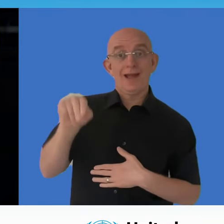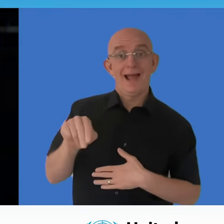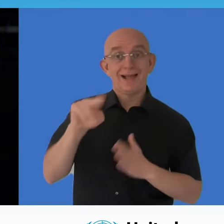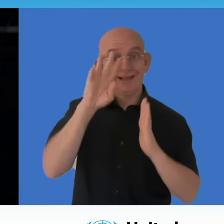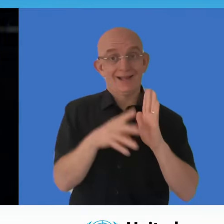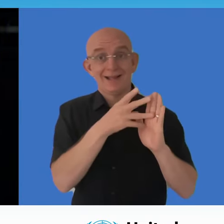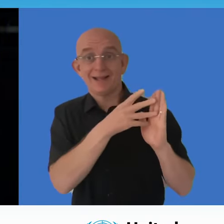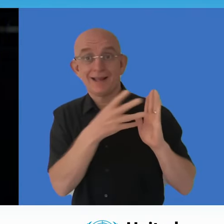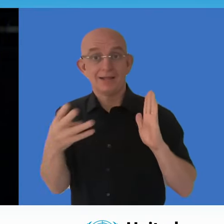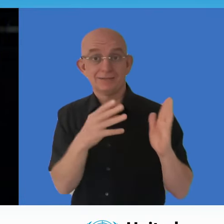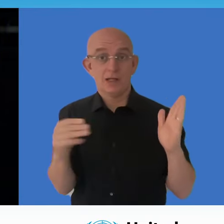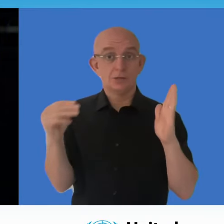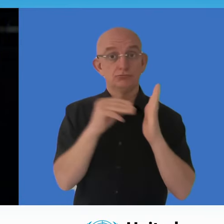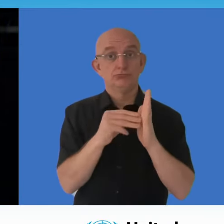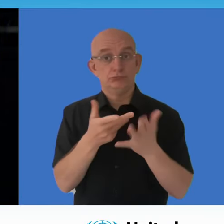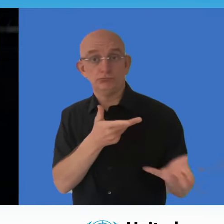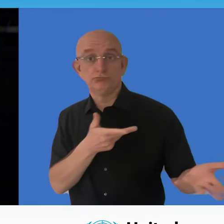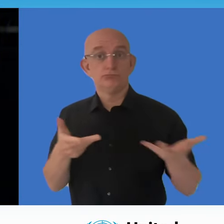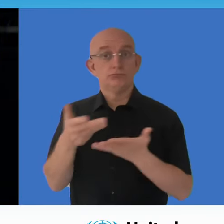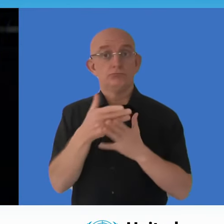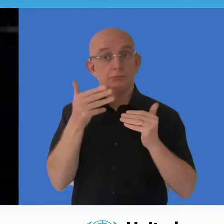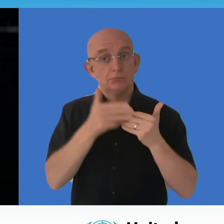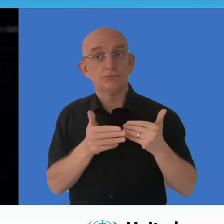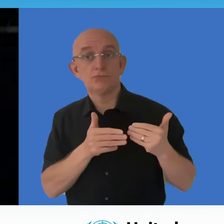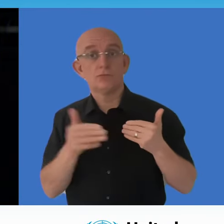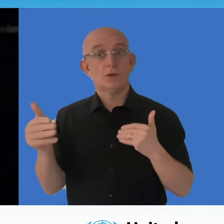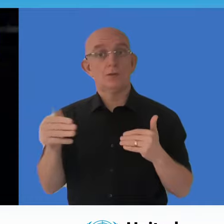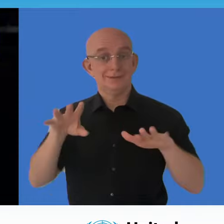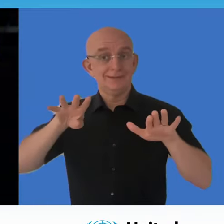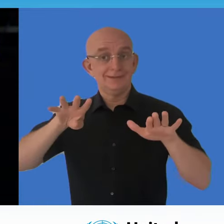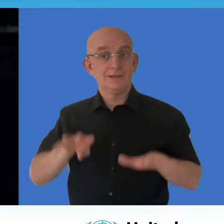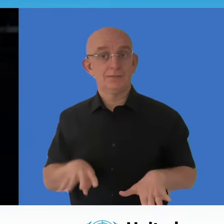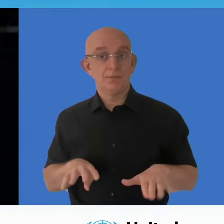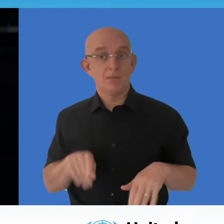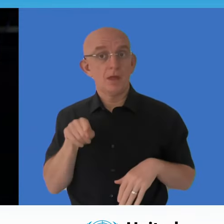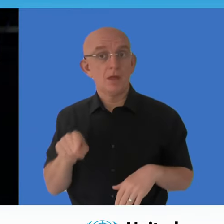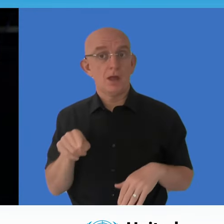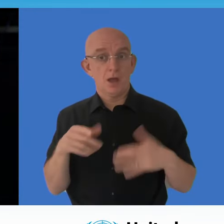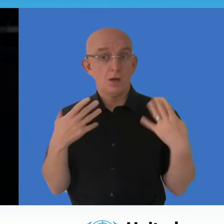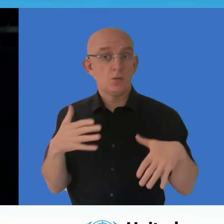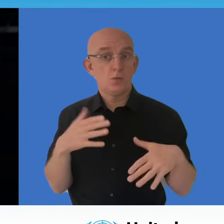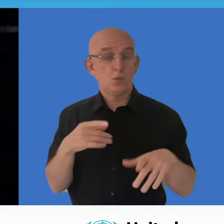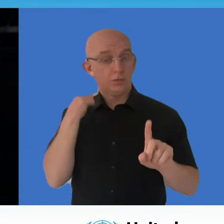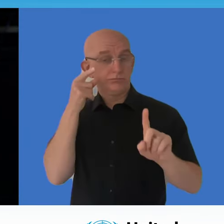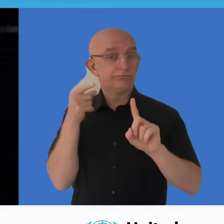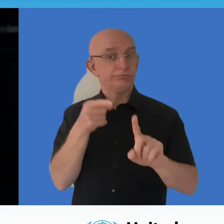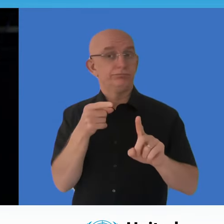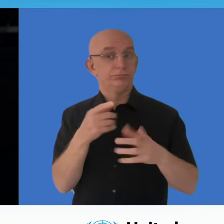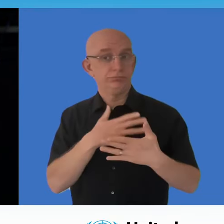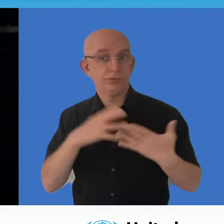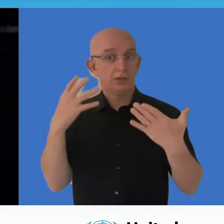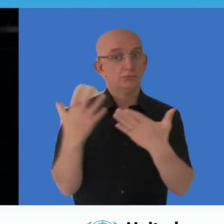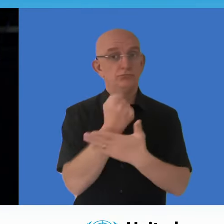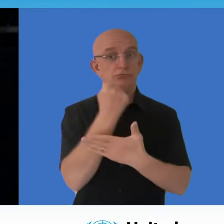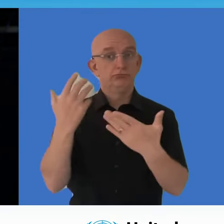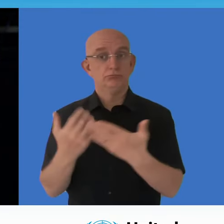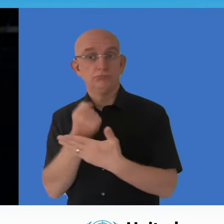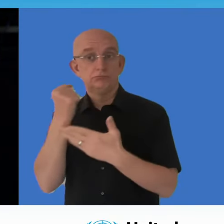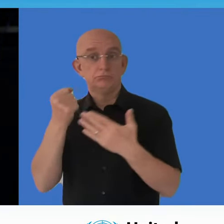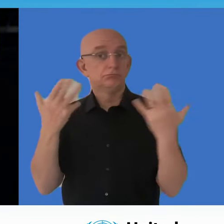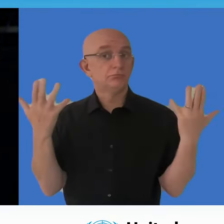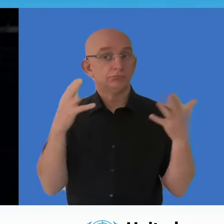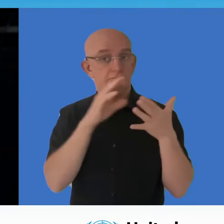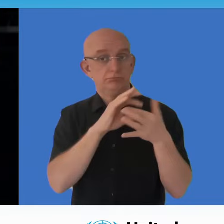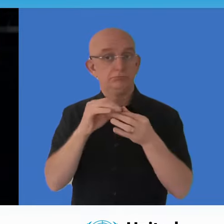Its anticipated outcome, the Pact of the Future, is a pact between the